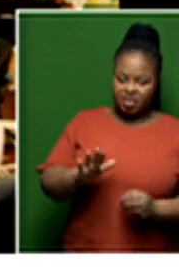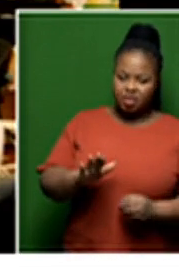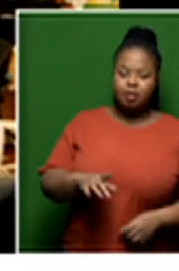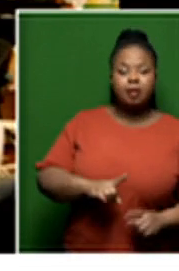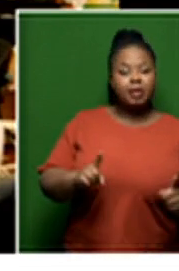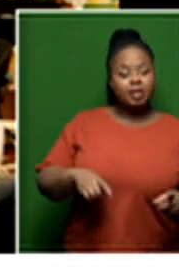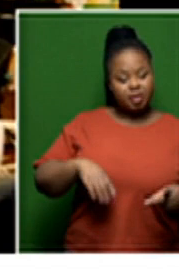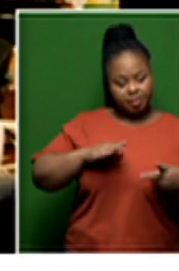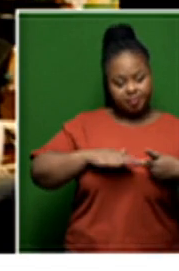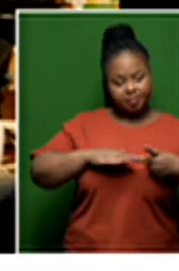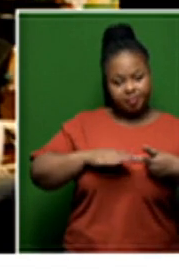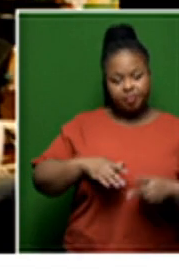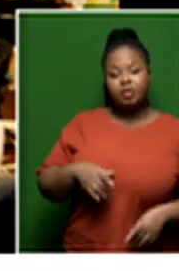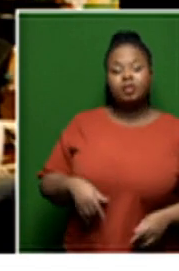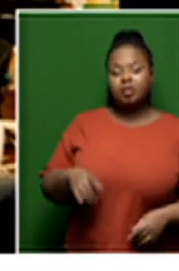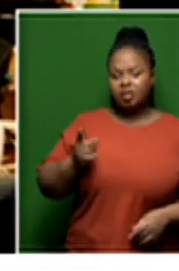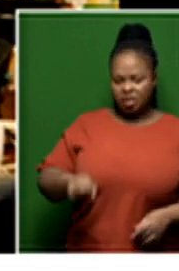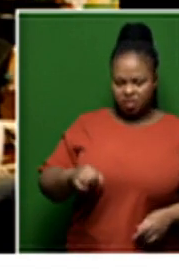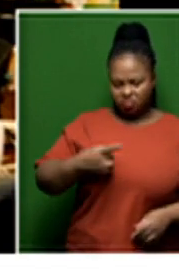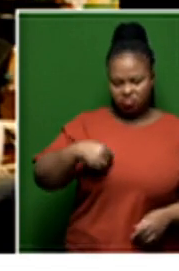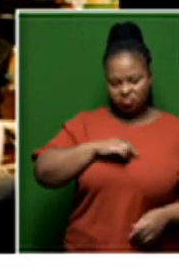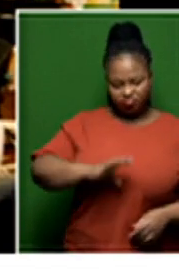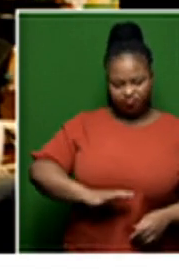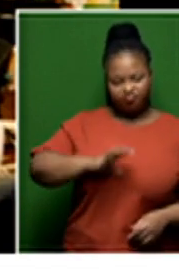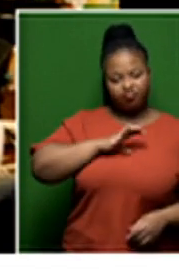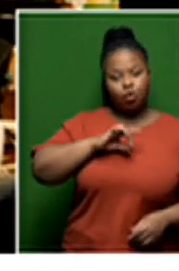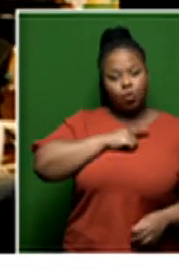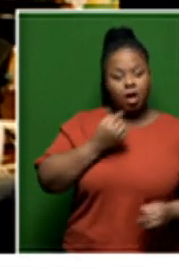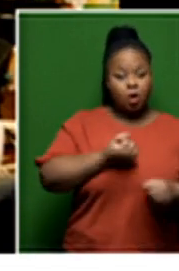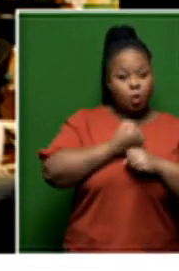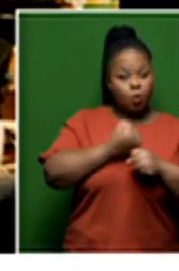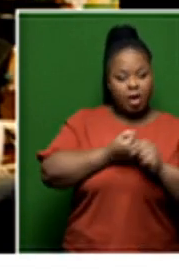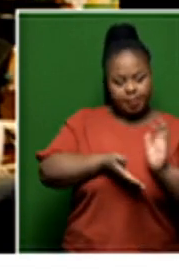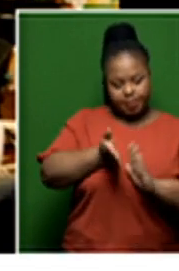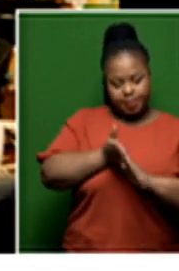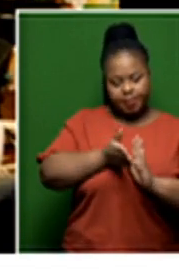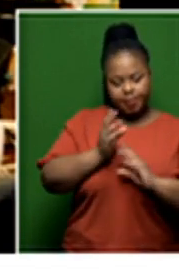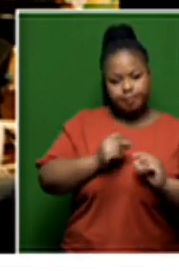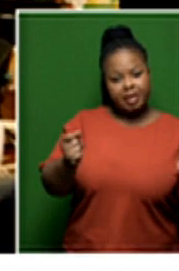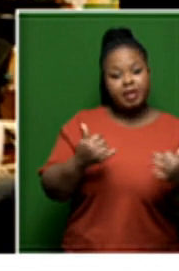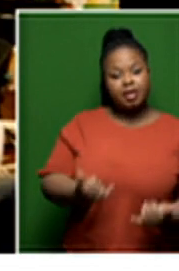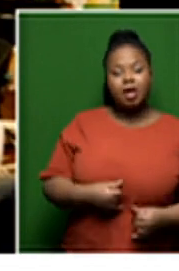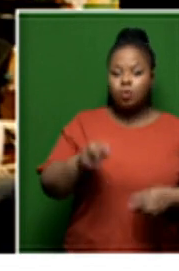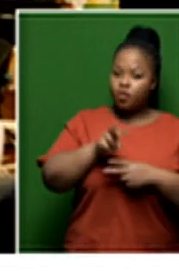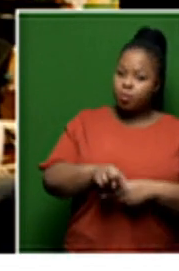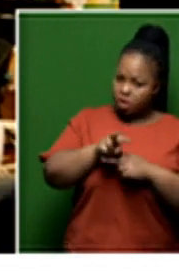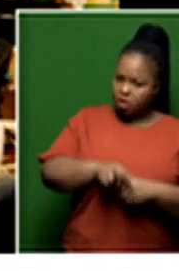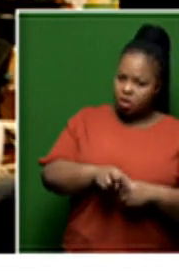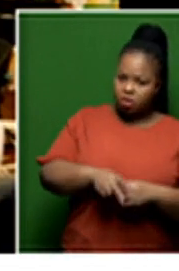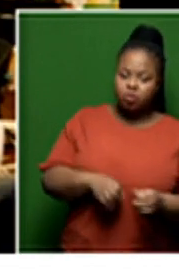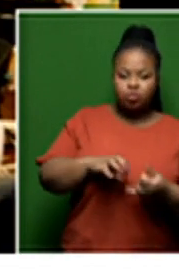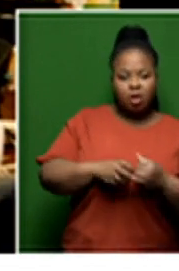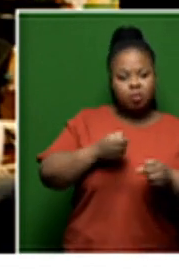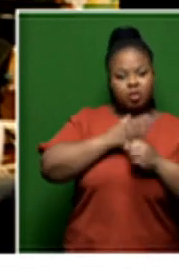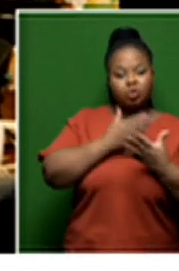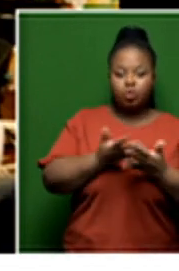coming to your point, yes, we are confident that with the speed that we've adopted right now in terms of monitoring, stay on the ground and making